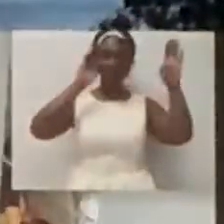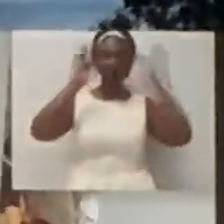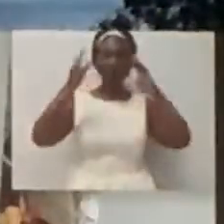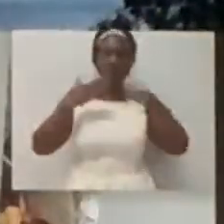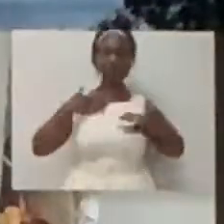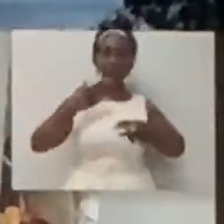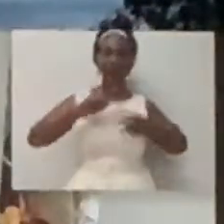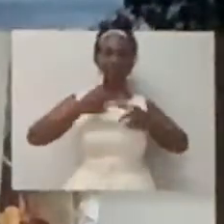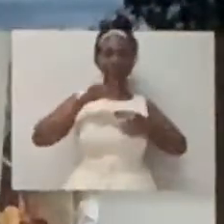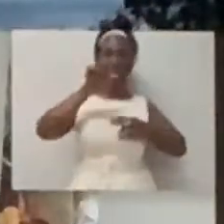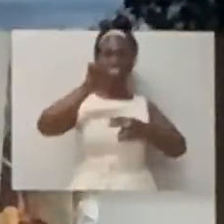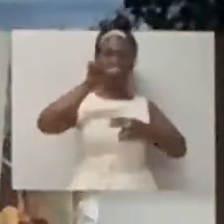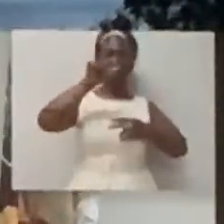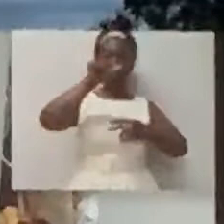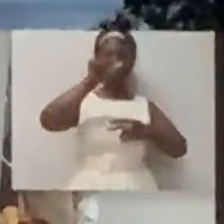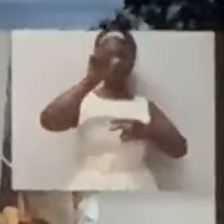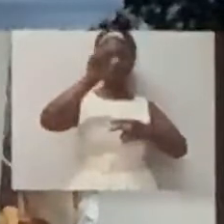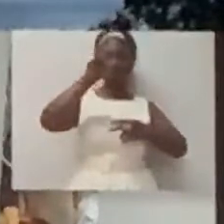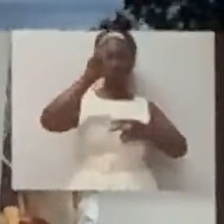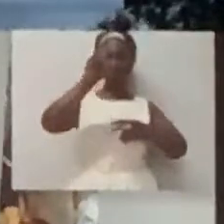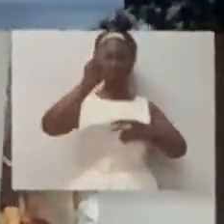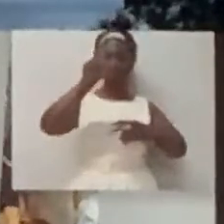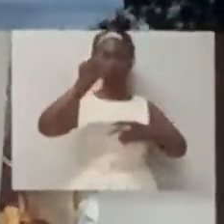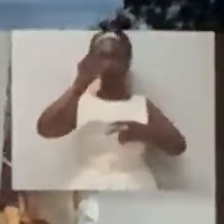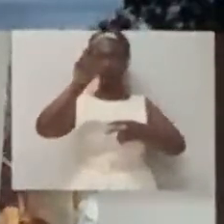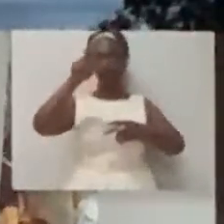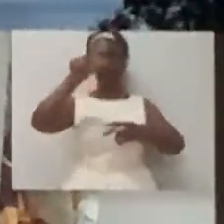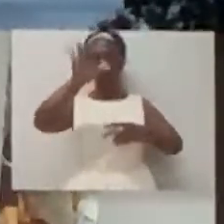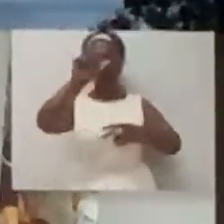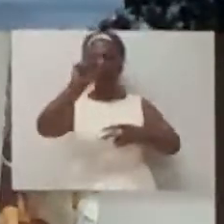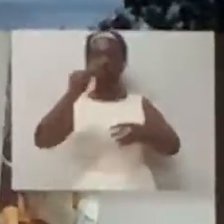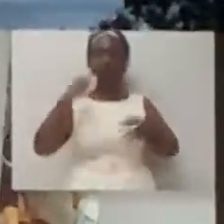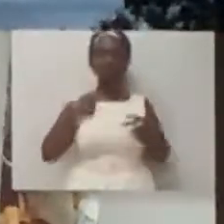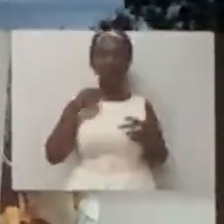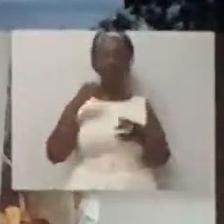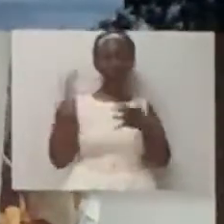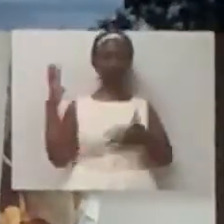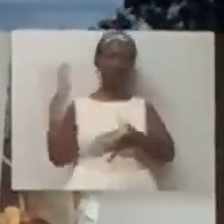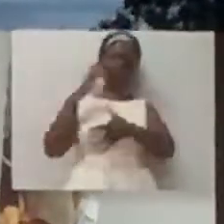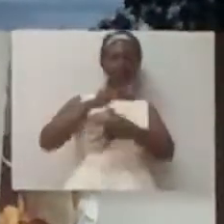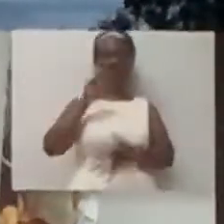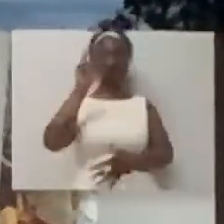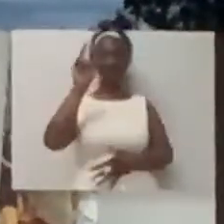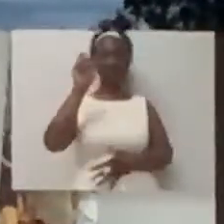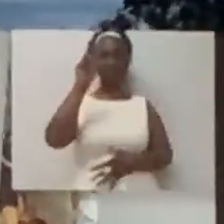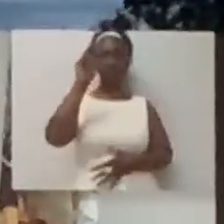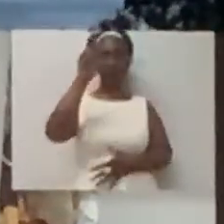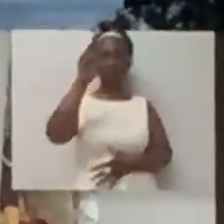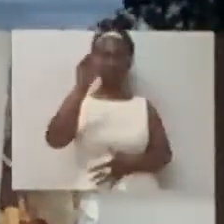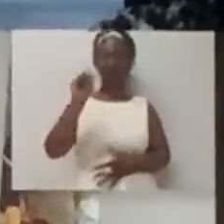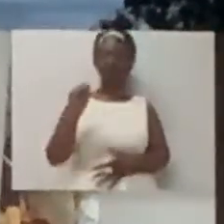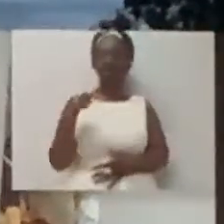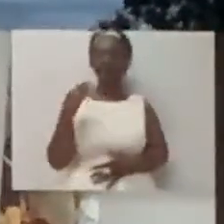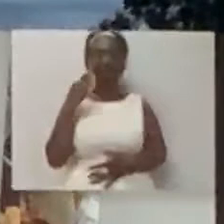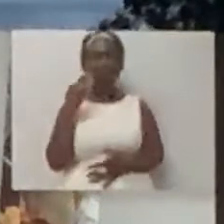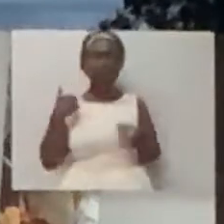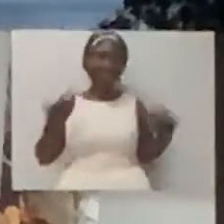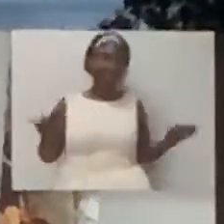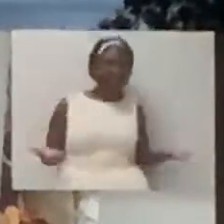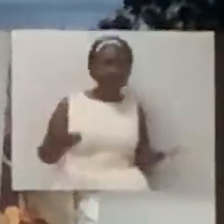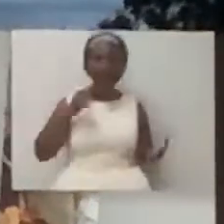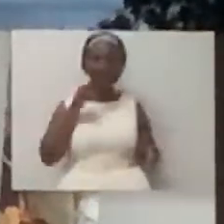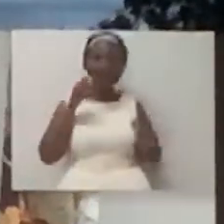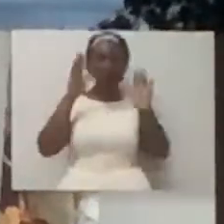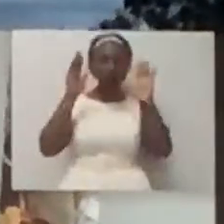Hello, everyone. My name is Lanny Torepka, and I am your class of 2020 valedictorian. I know this might not be what we were expecting for a